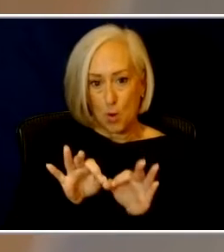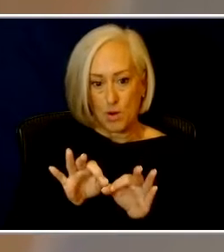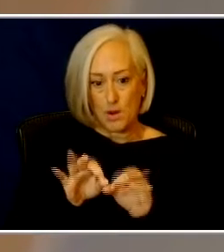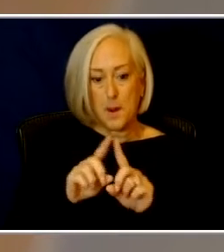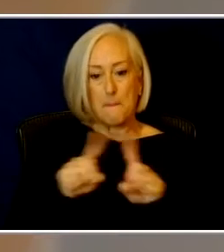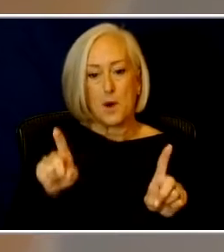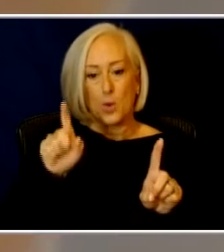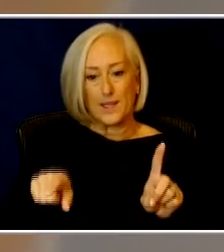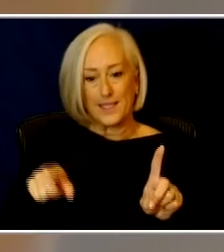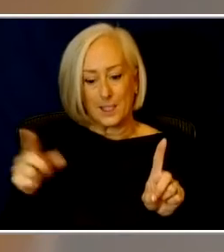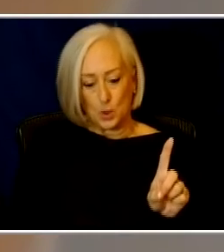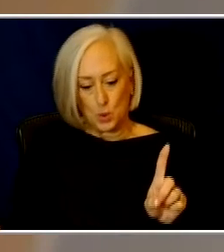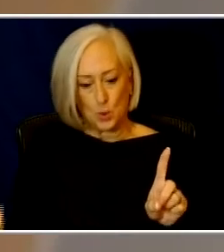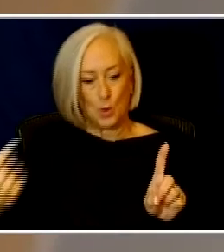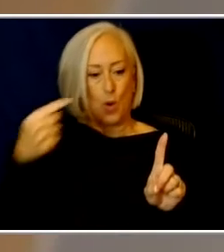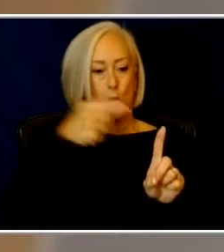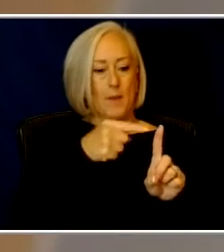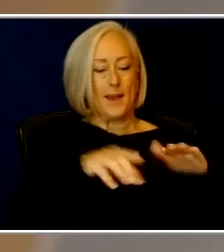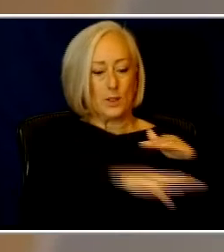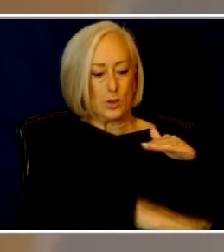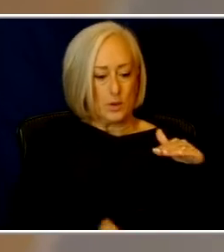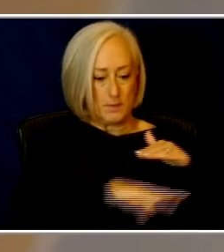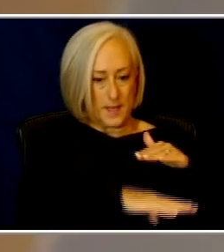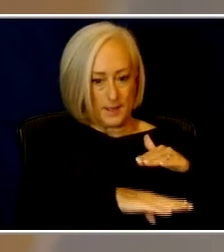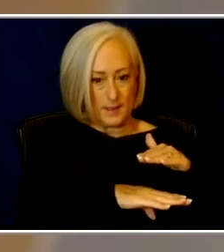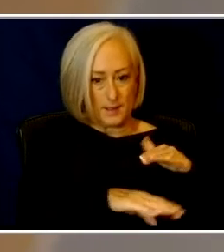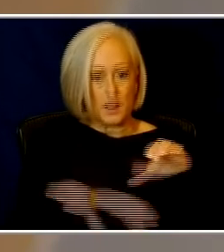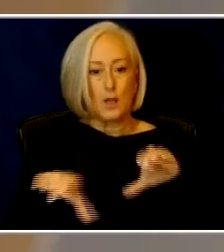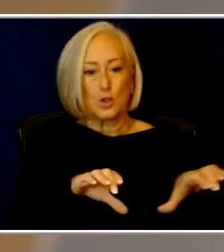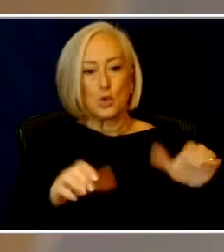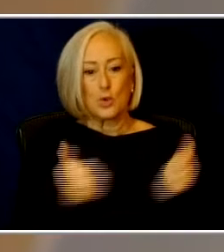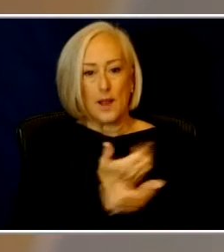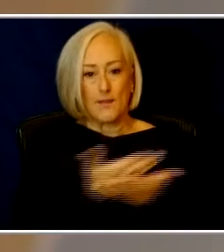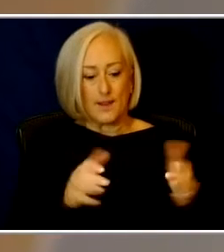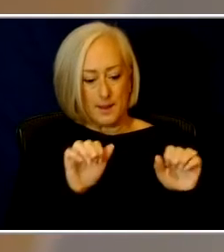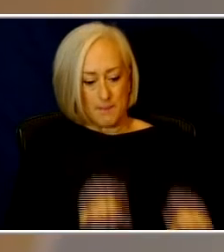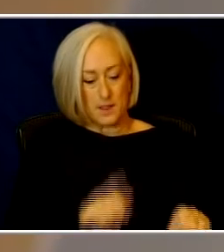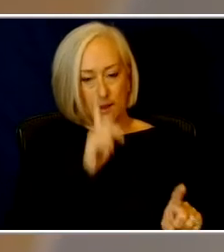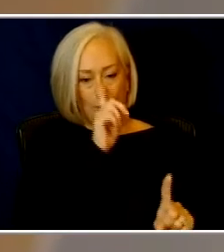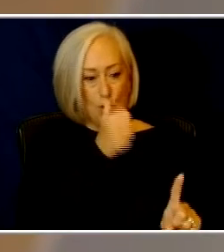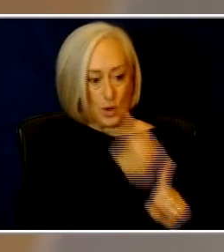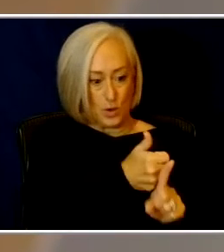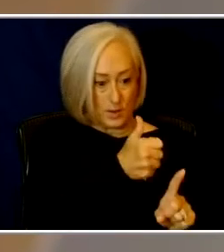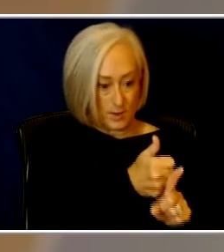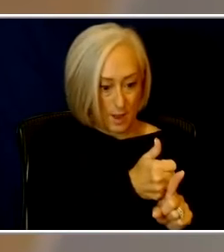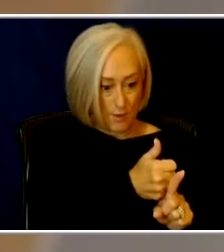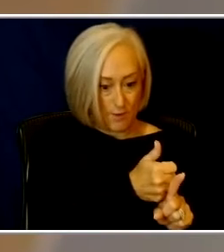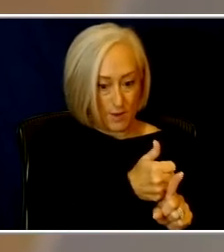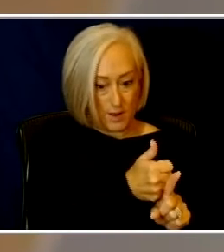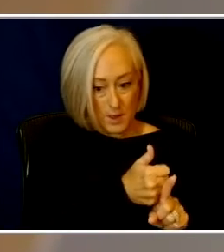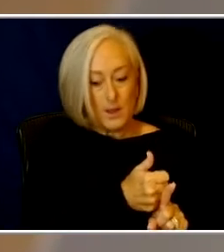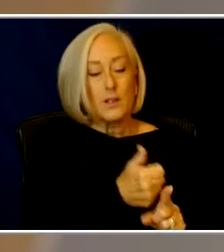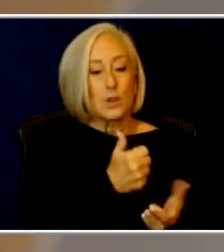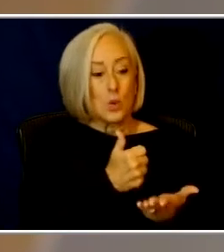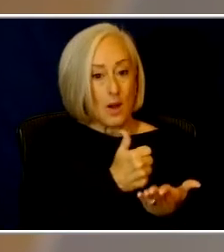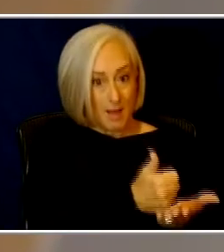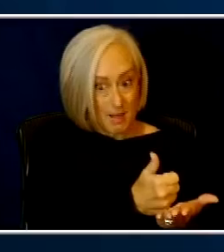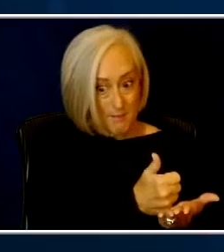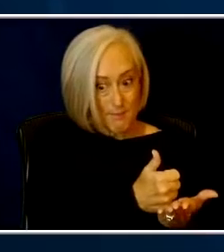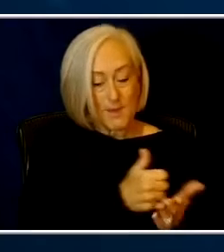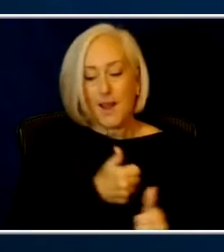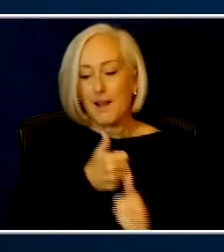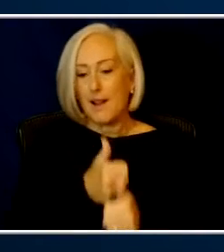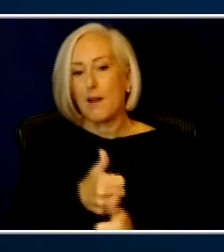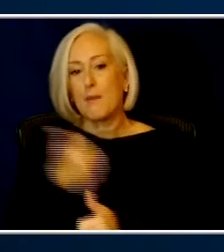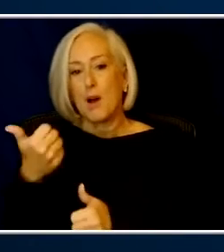approach and ensuring that we do everything we can to keep ourselves and others around us from transmission. Yeah,